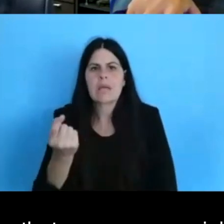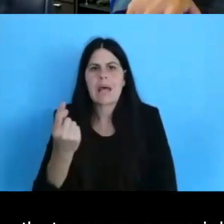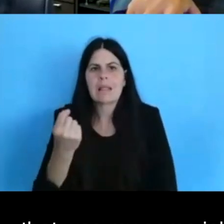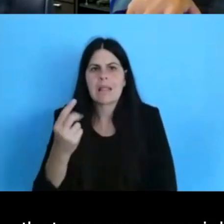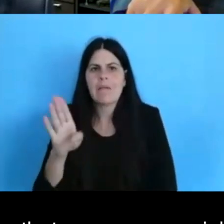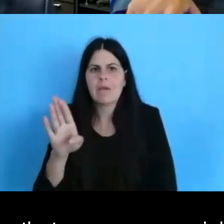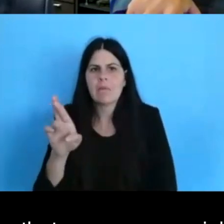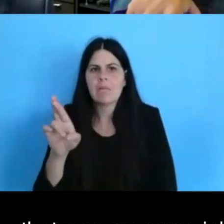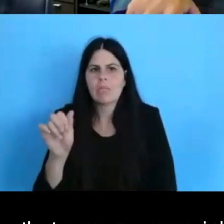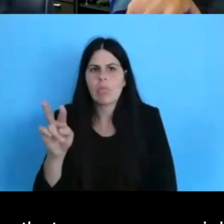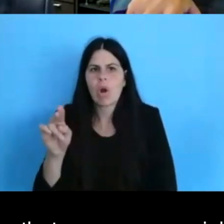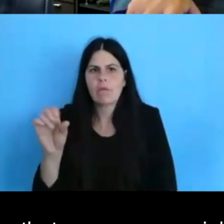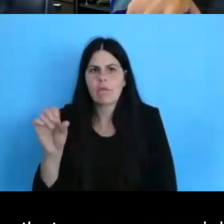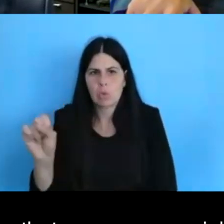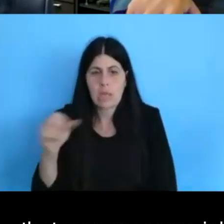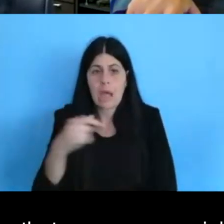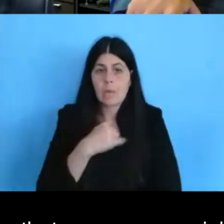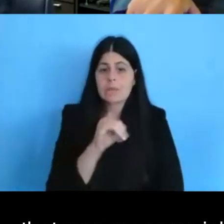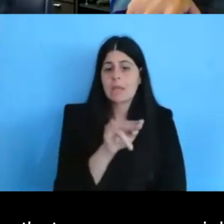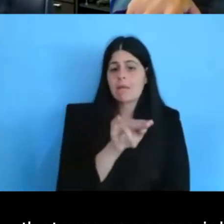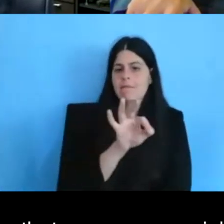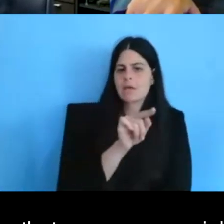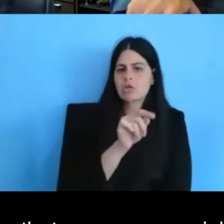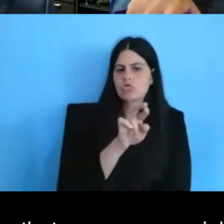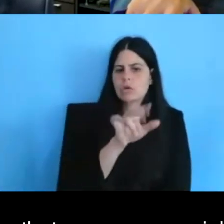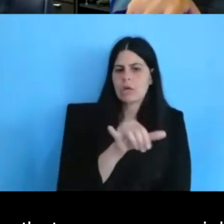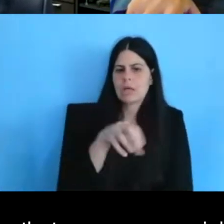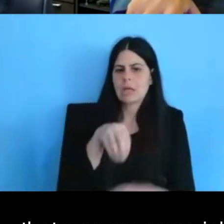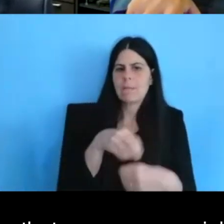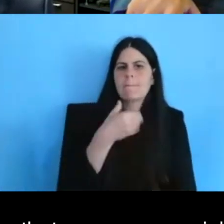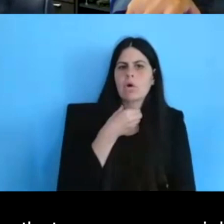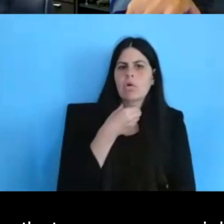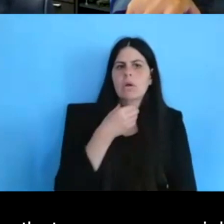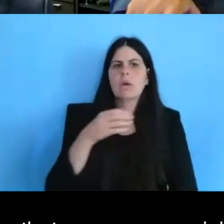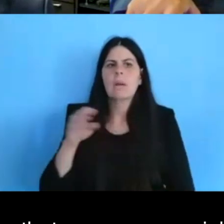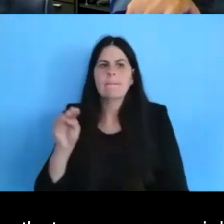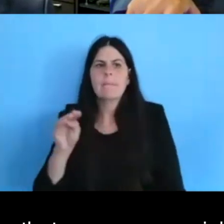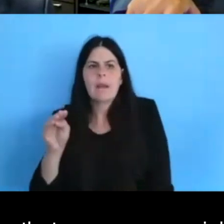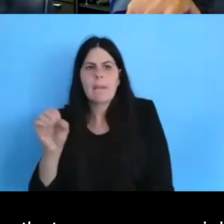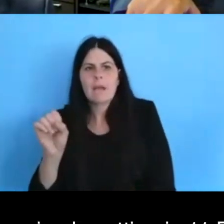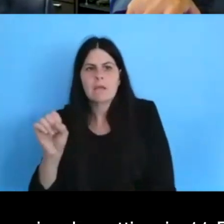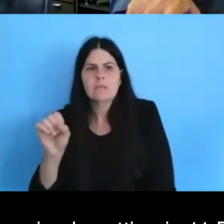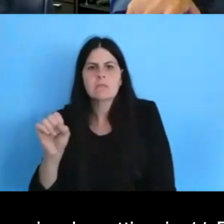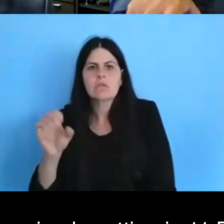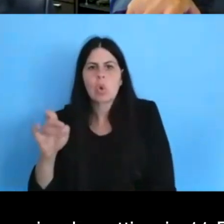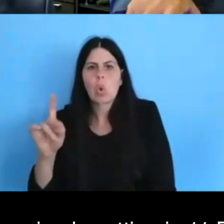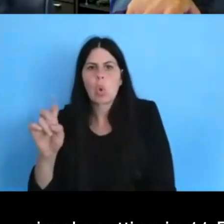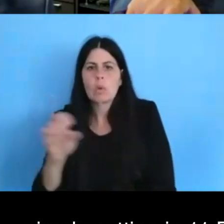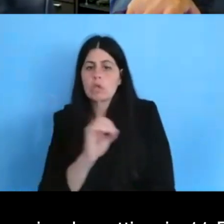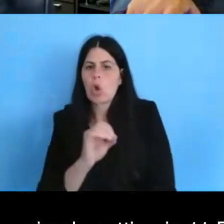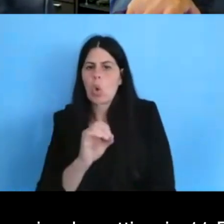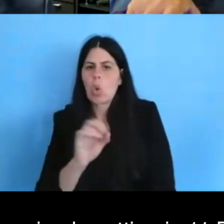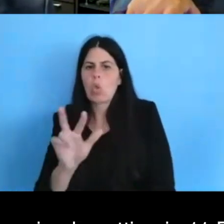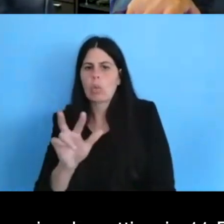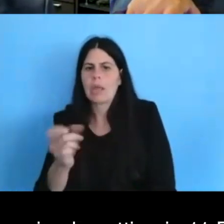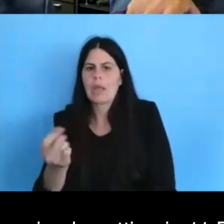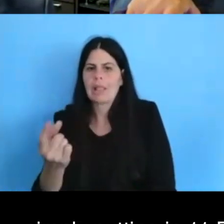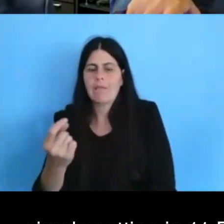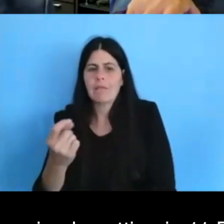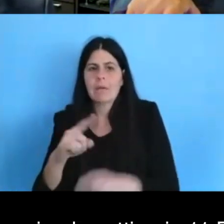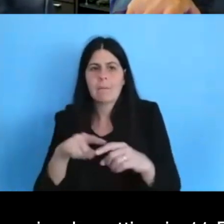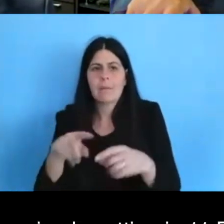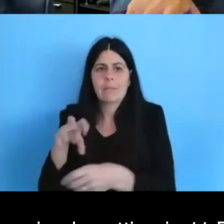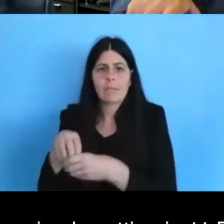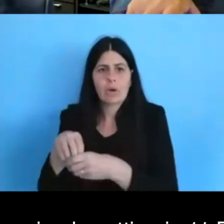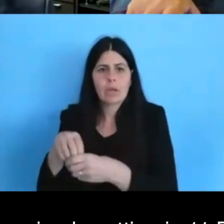I was infantry in the Marine Corps, but we use the MOS code is 0311. But, simply putting 11 Bravo